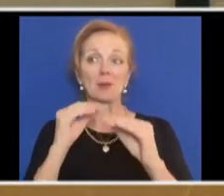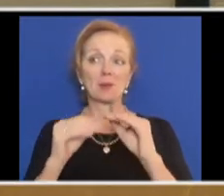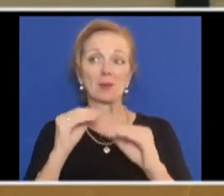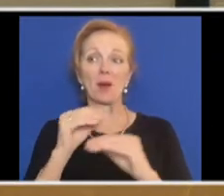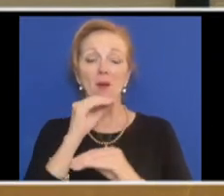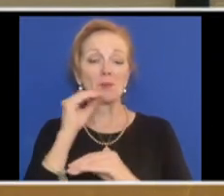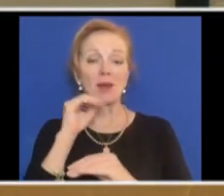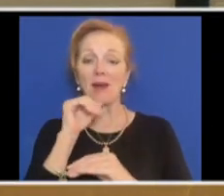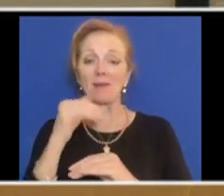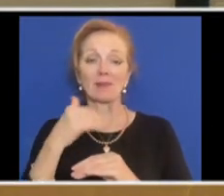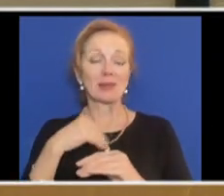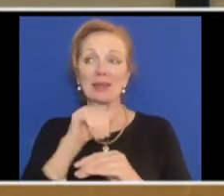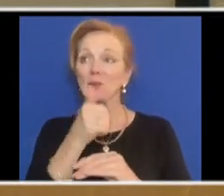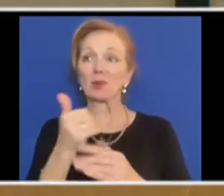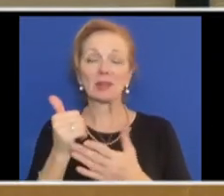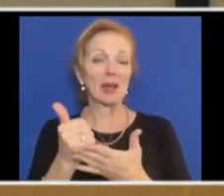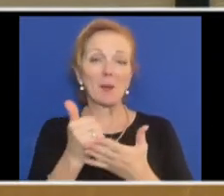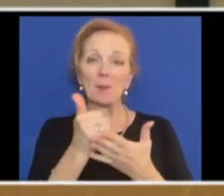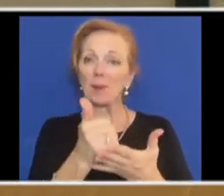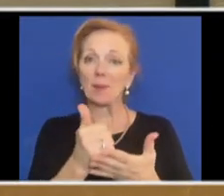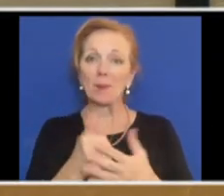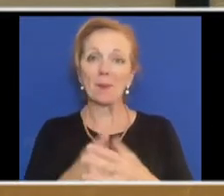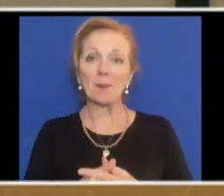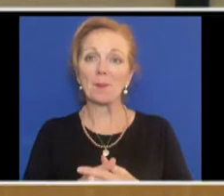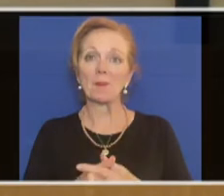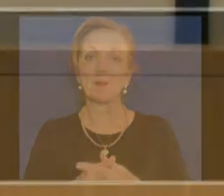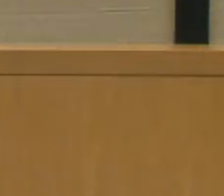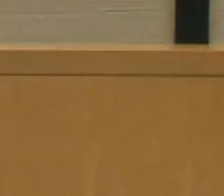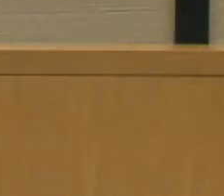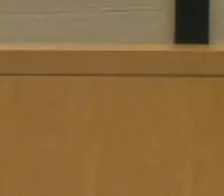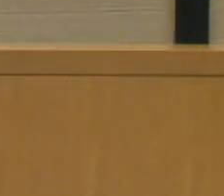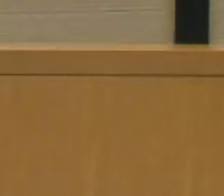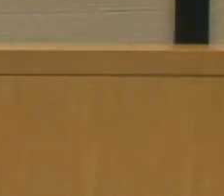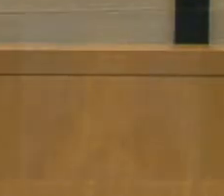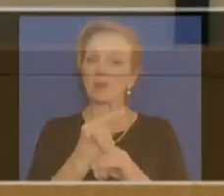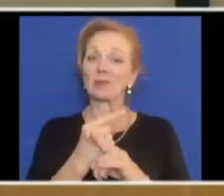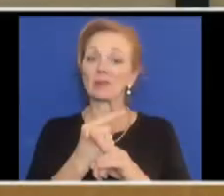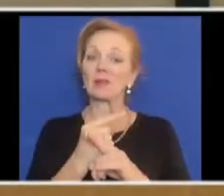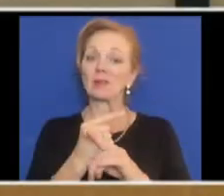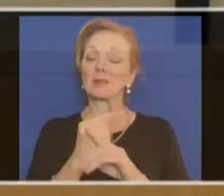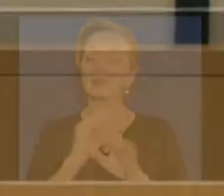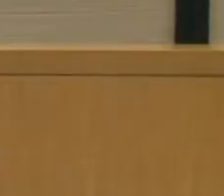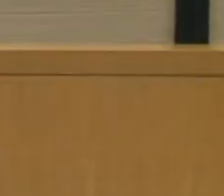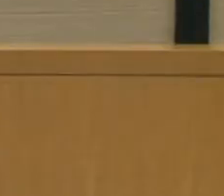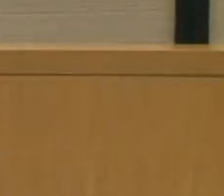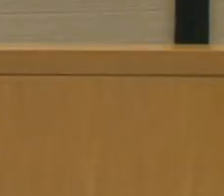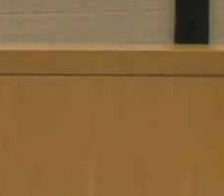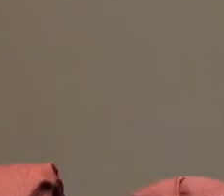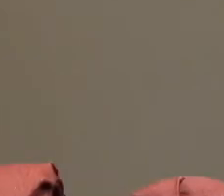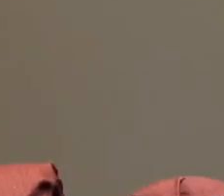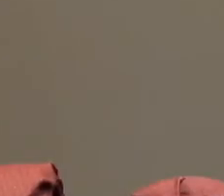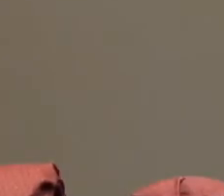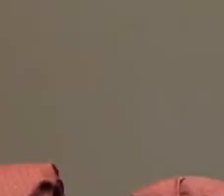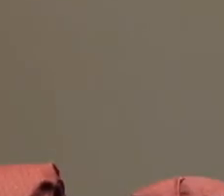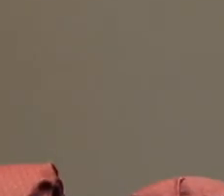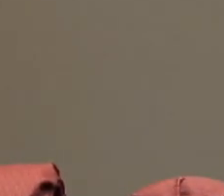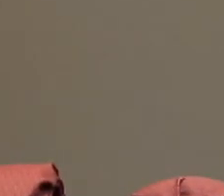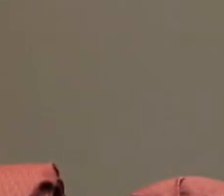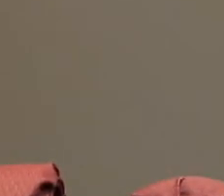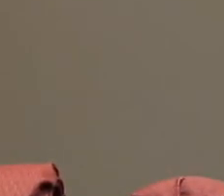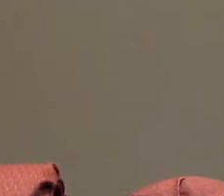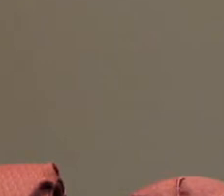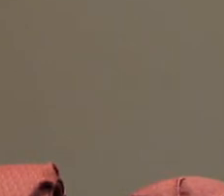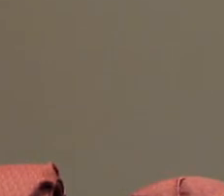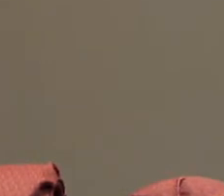home and not have anybody to help them yeah and and you're right that the population base of Hidden Valley might feel it more based on